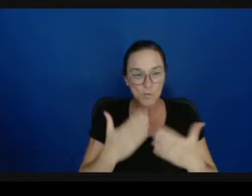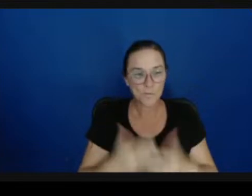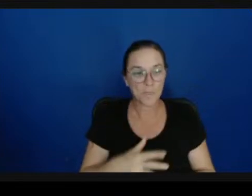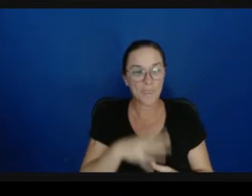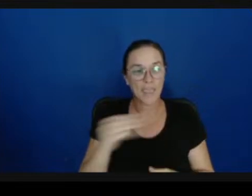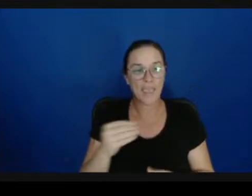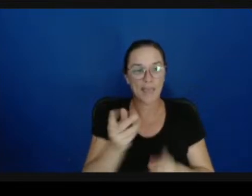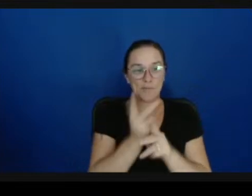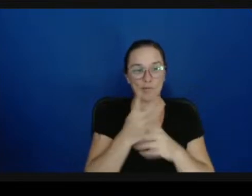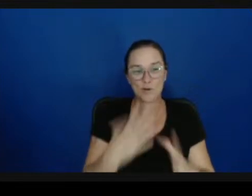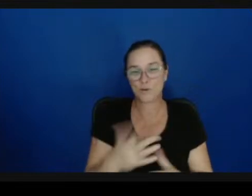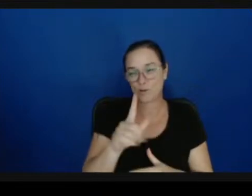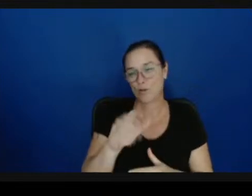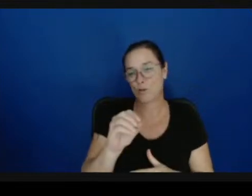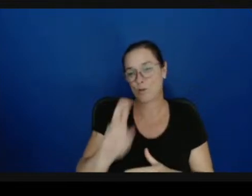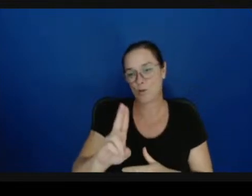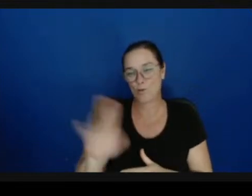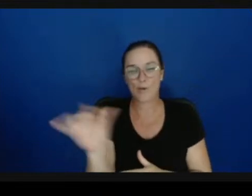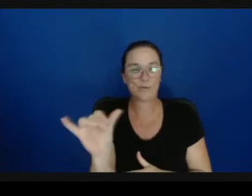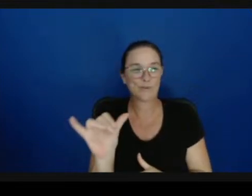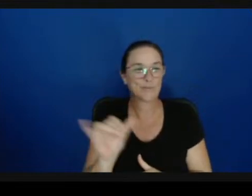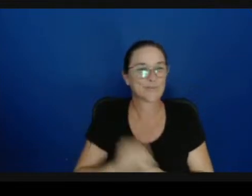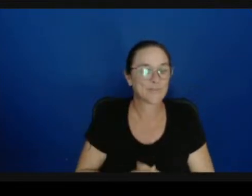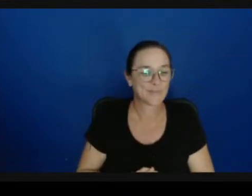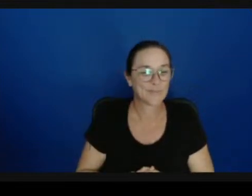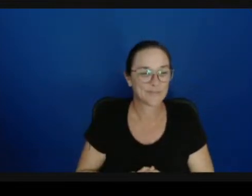our producer, Lou, on the back end as well.